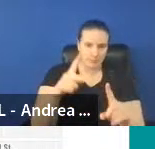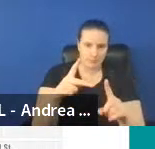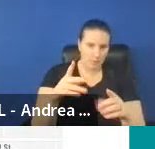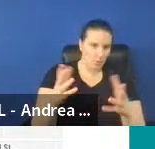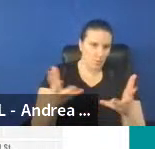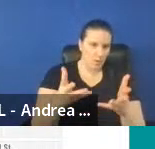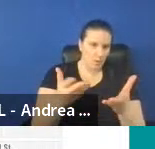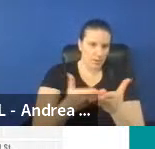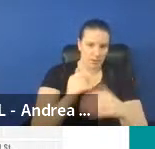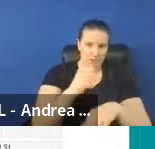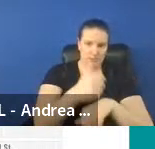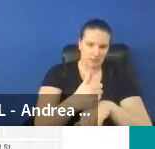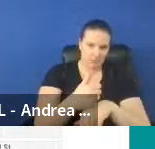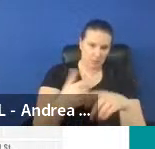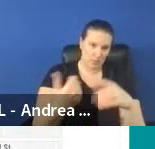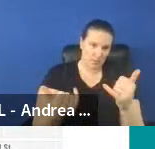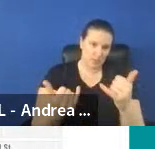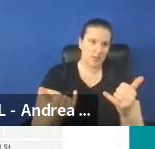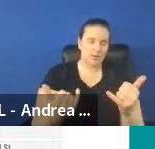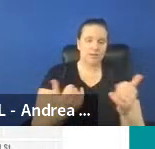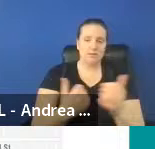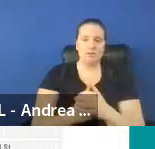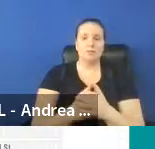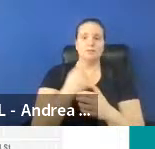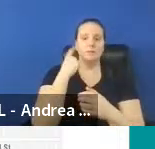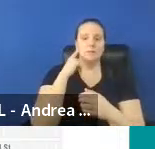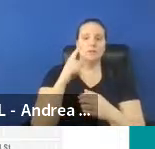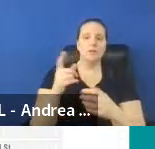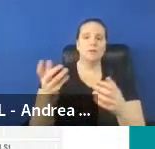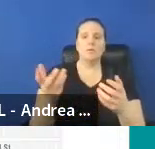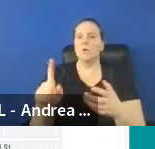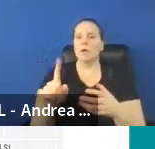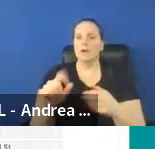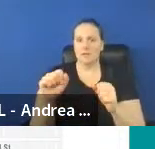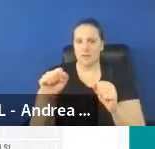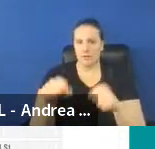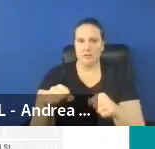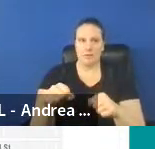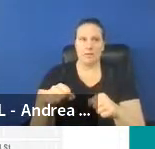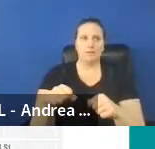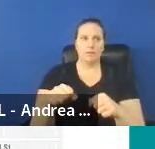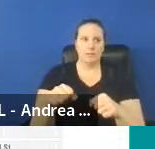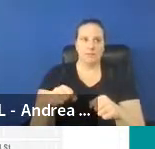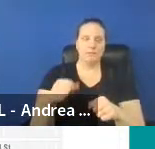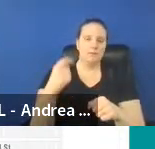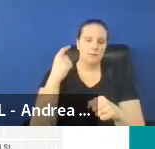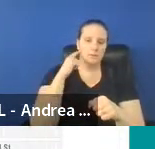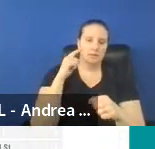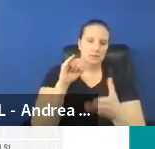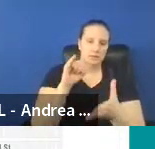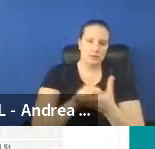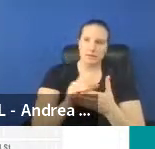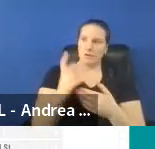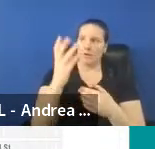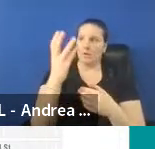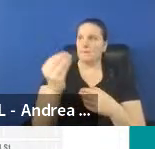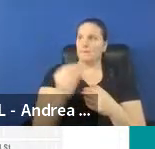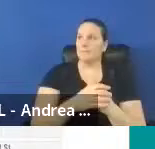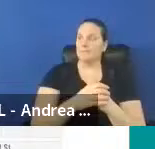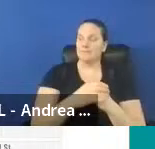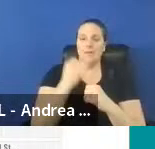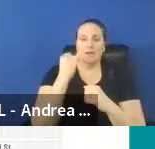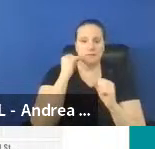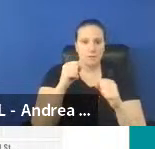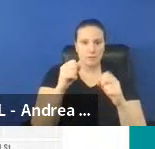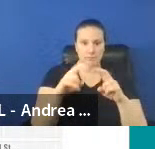things exist as it is right now, as opposed to where they could be going. So if you can unpack